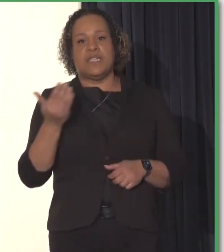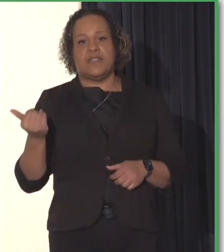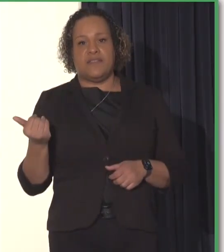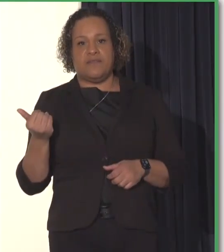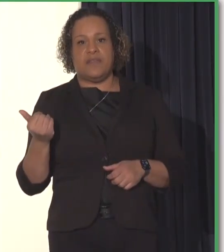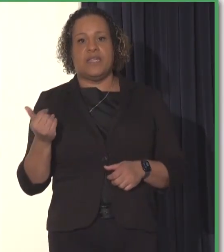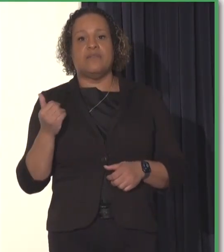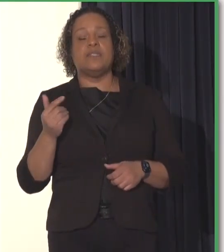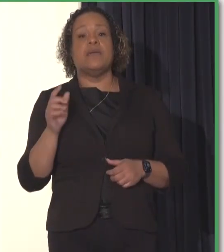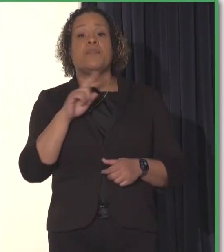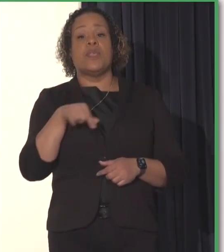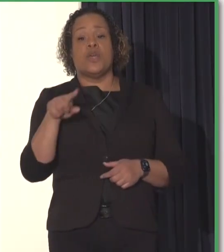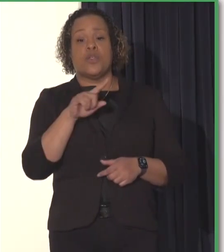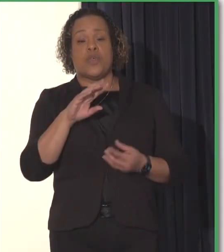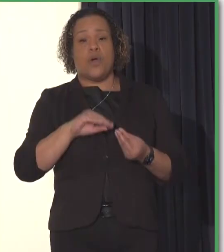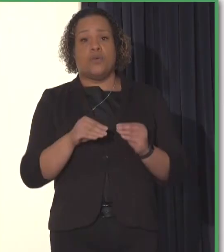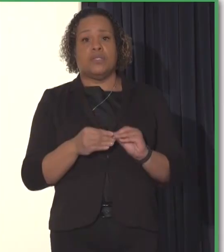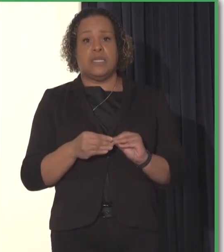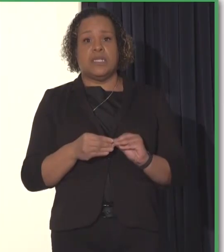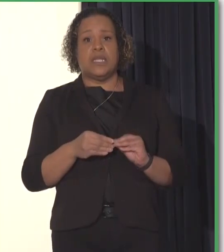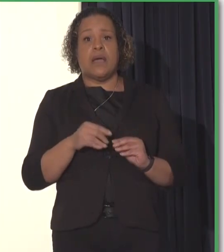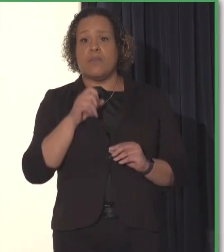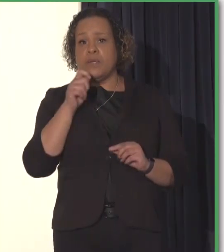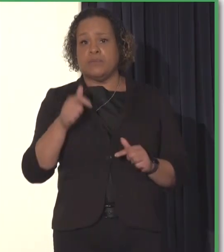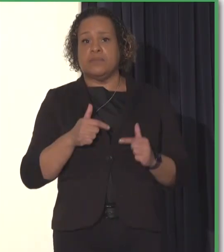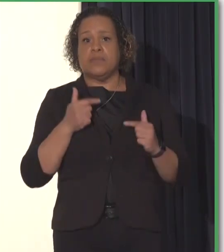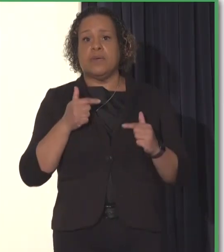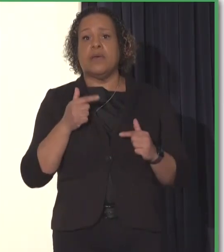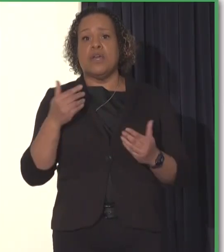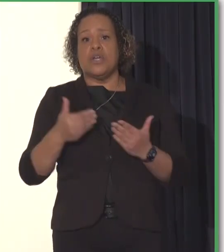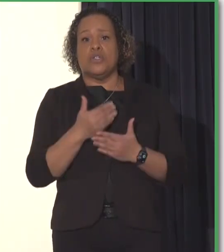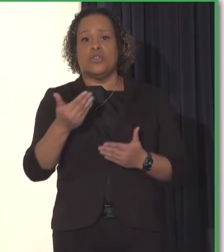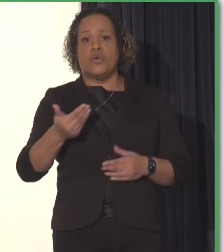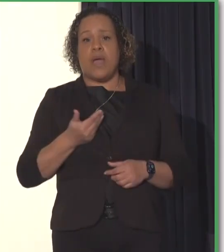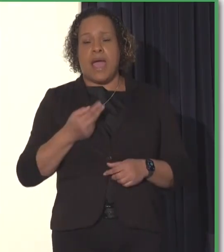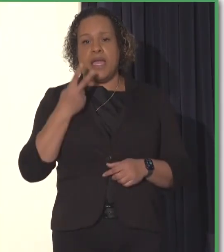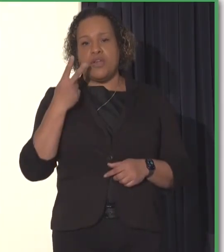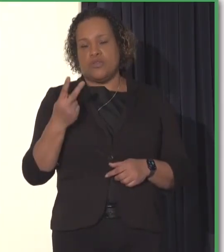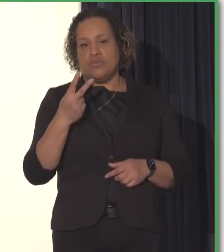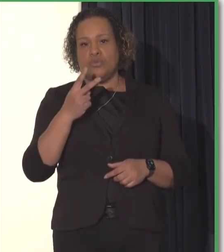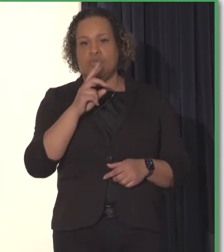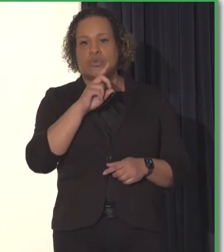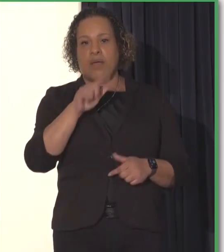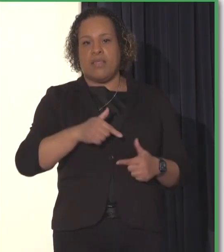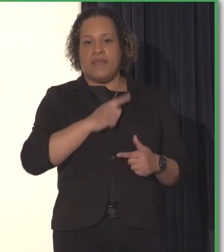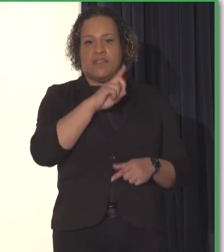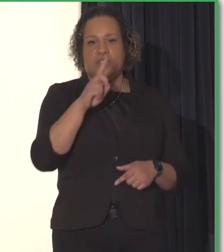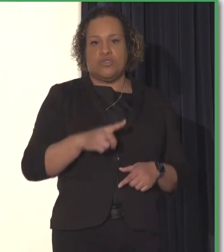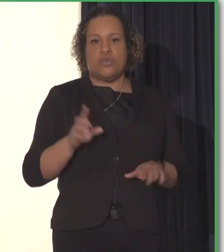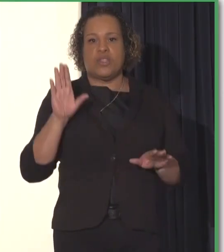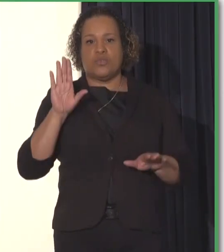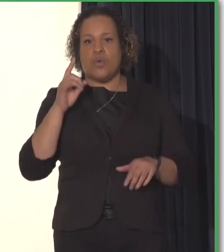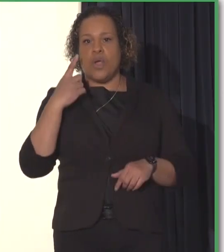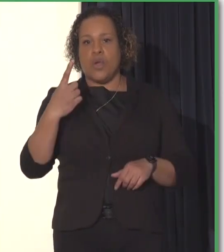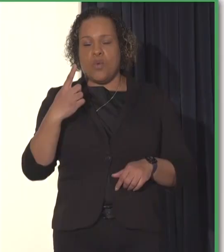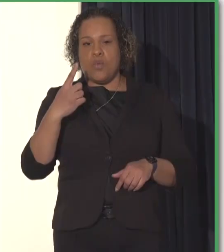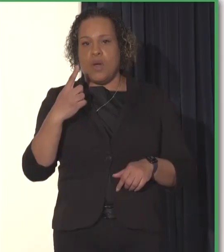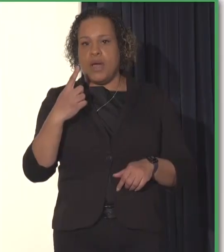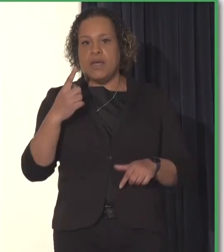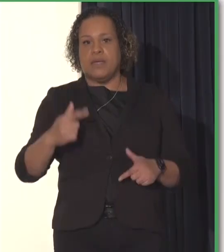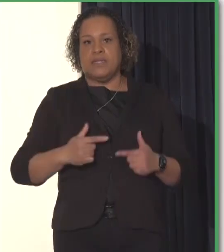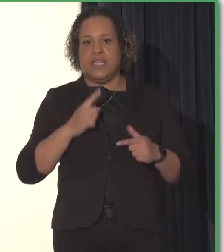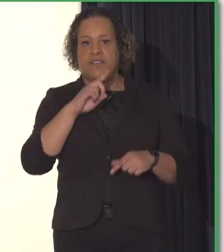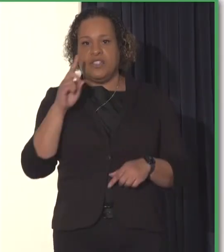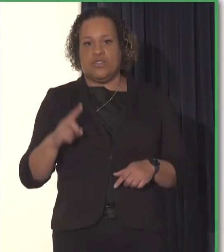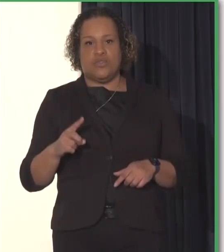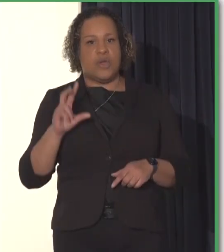And of those numbers, civilian new hires, we had 2 Detroit residents, and for sworn, 1 resident. We didn't have any student